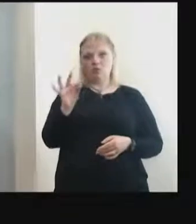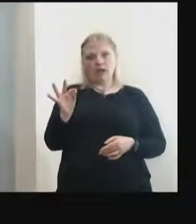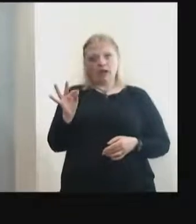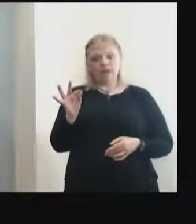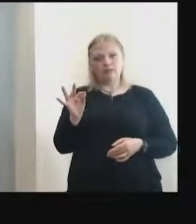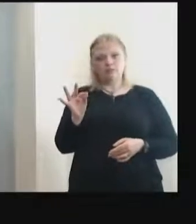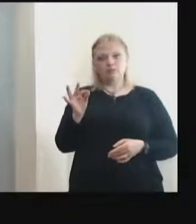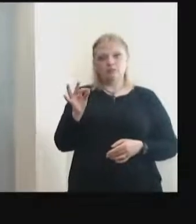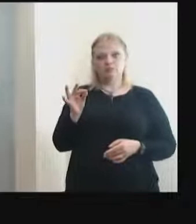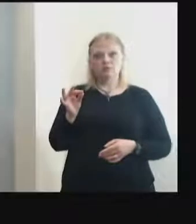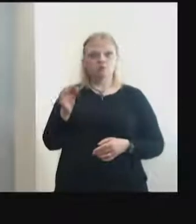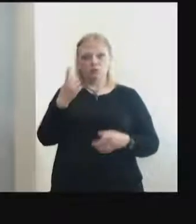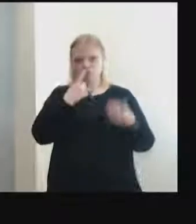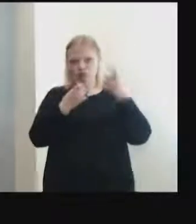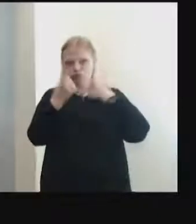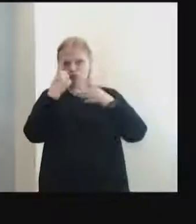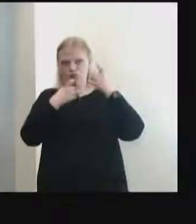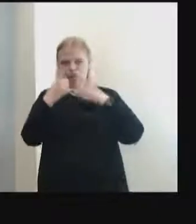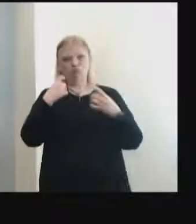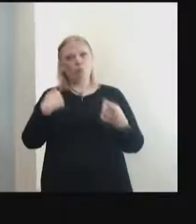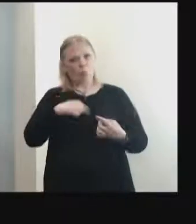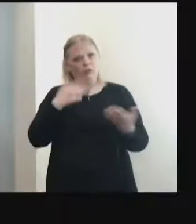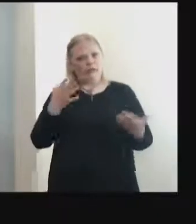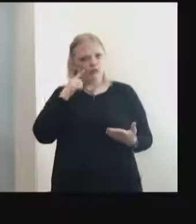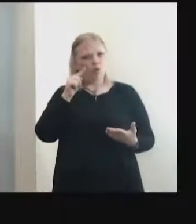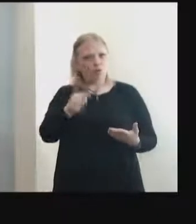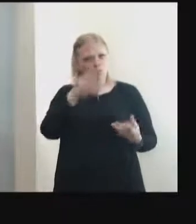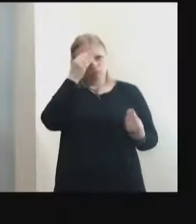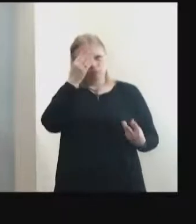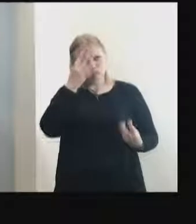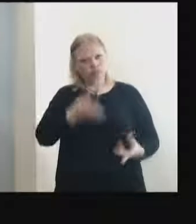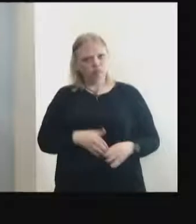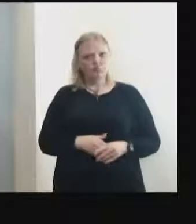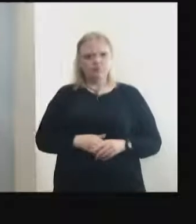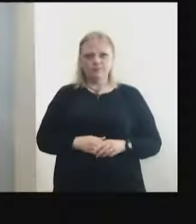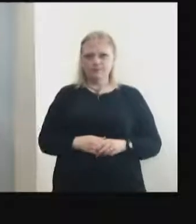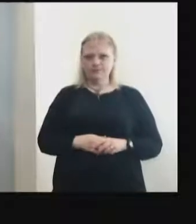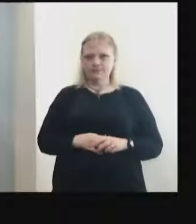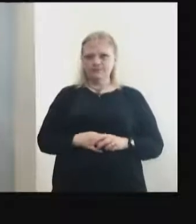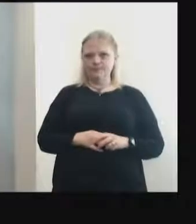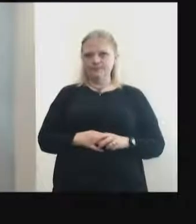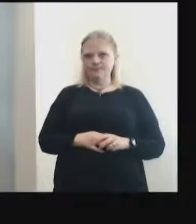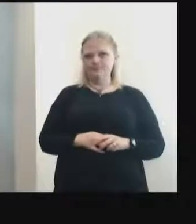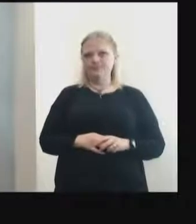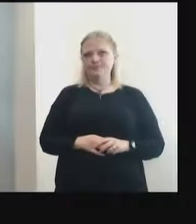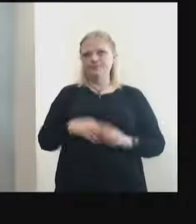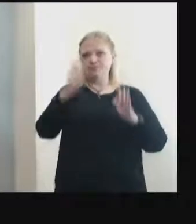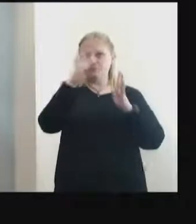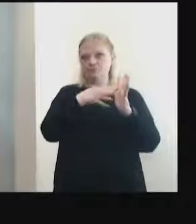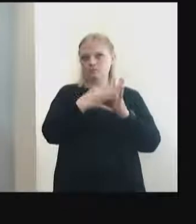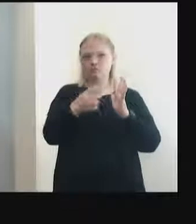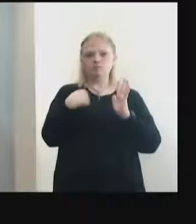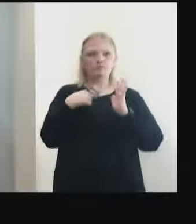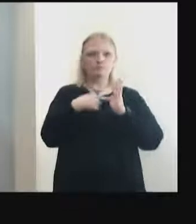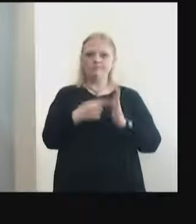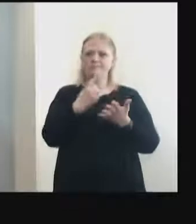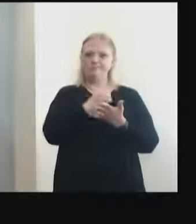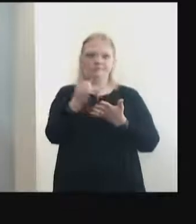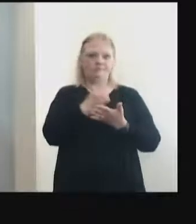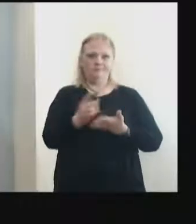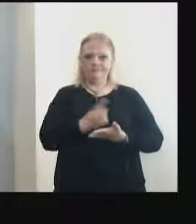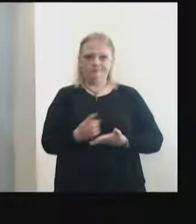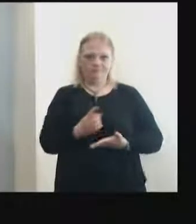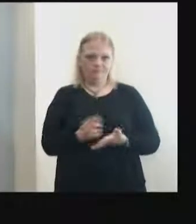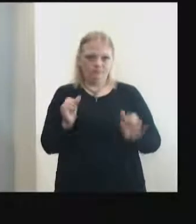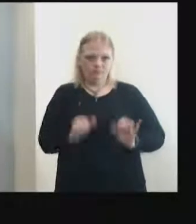858-2929 to answer any question. We're here for you with information. So this is a chart that we show every week looking at